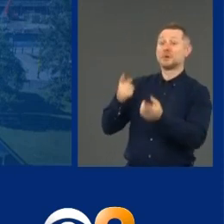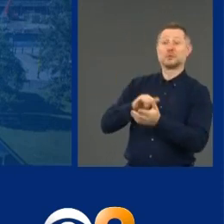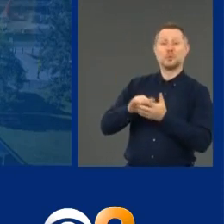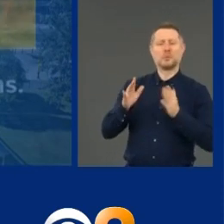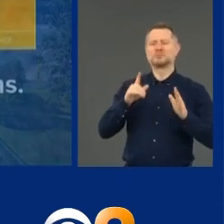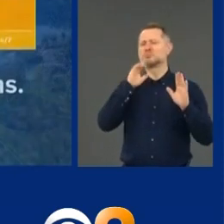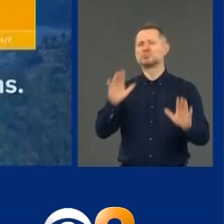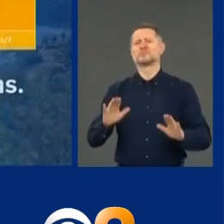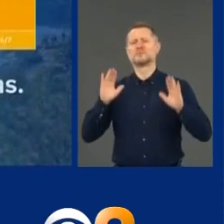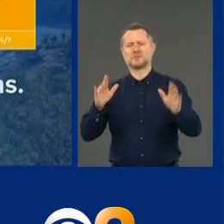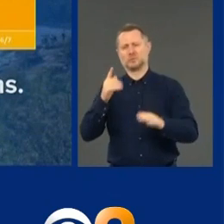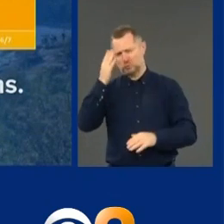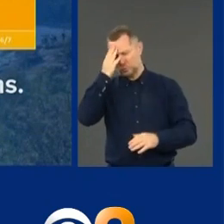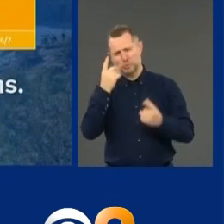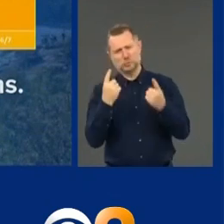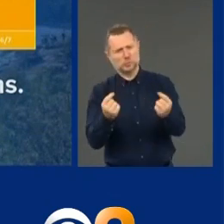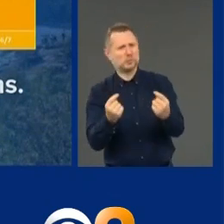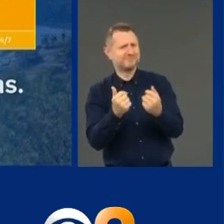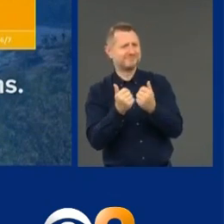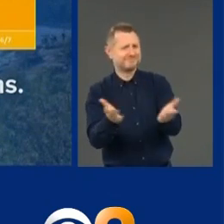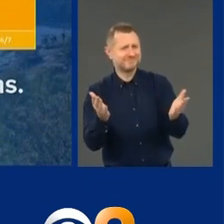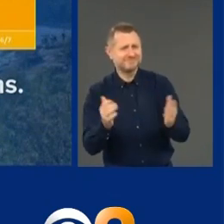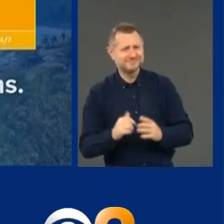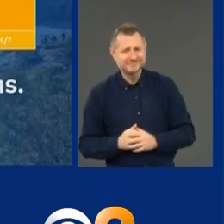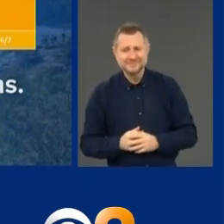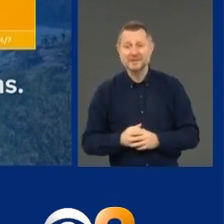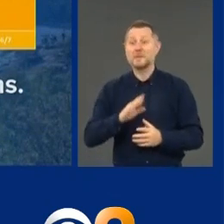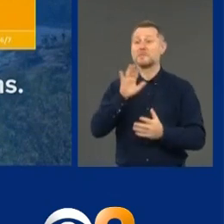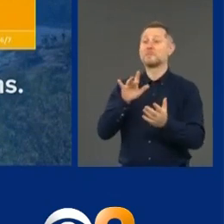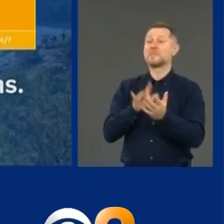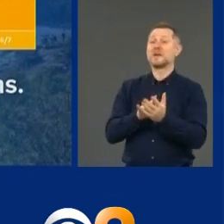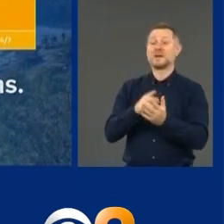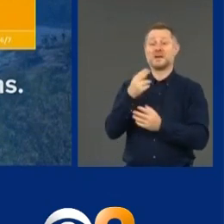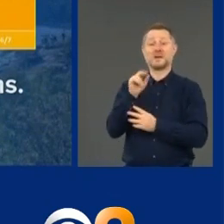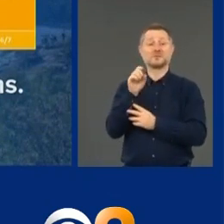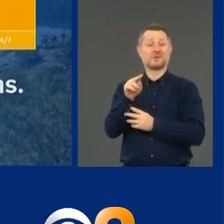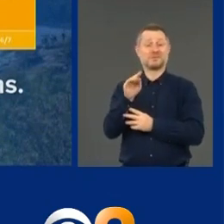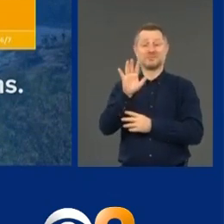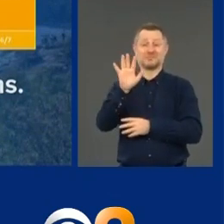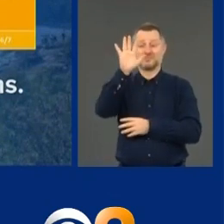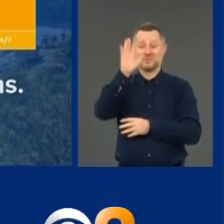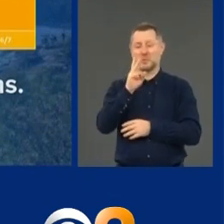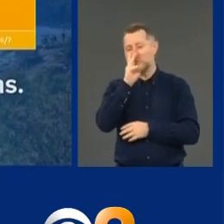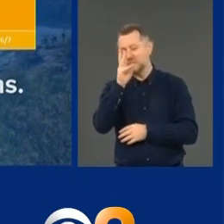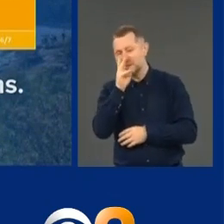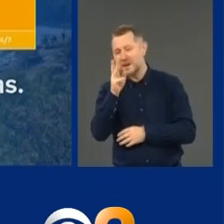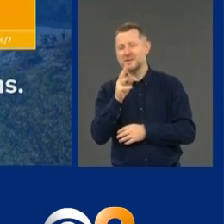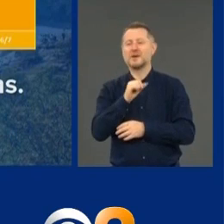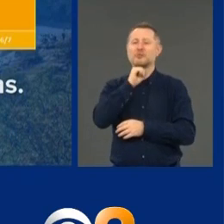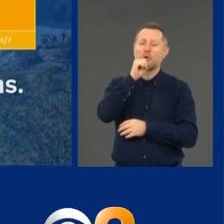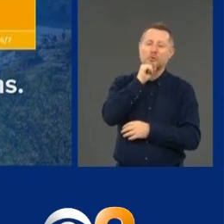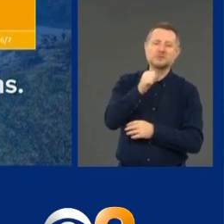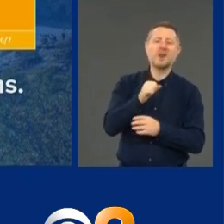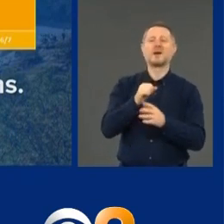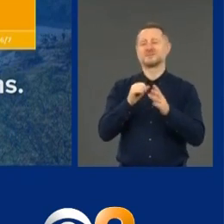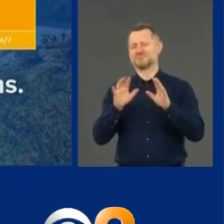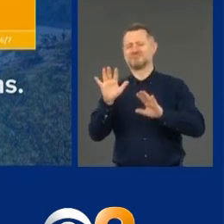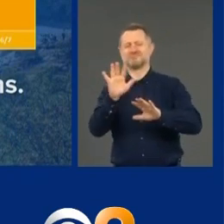and responding. In the Mid-Hudson area, Westchester, Rockland, Dutchess, Orange, Putnam, Sullivan,